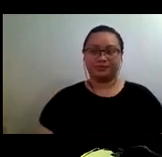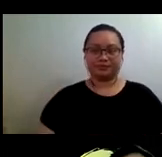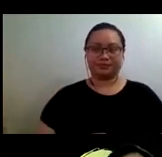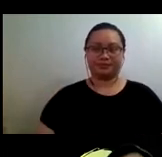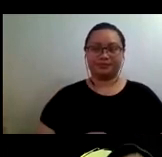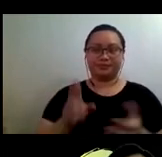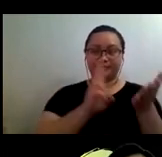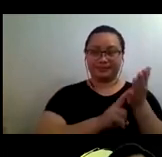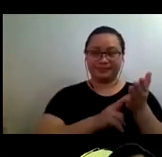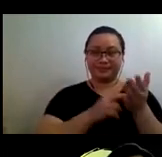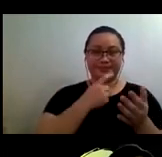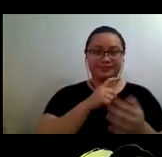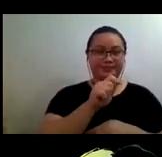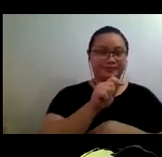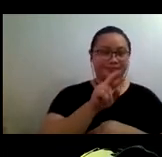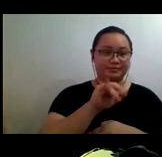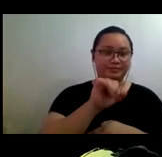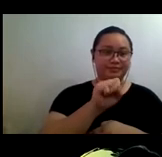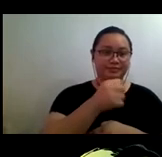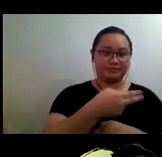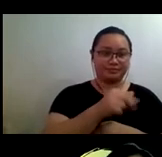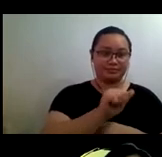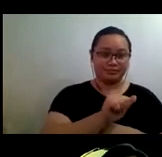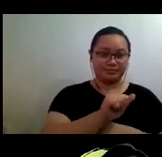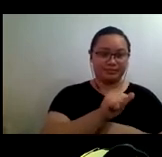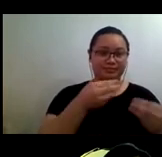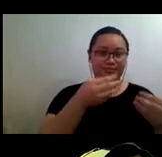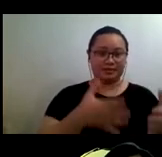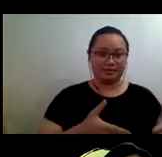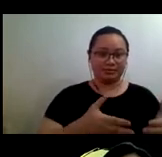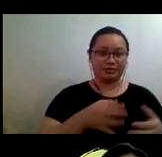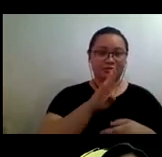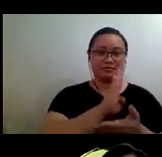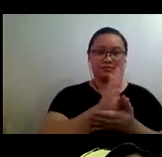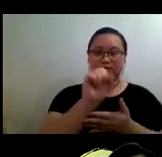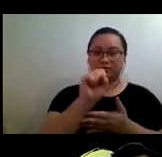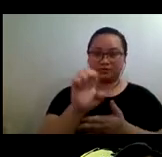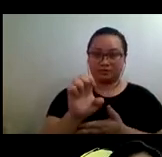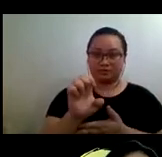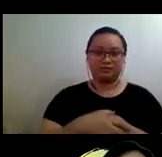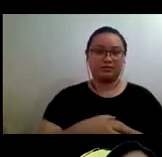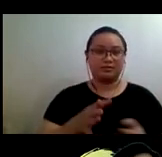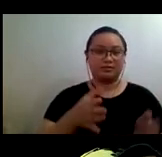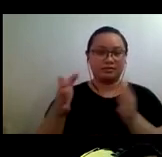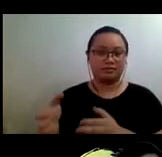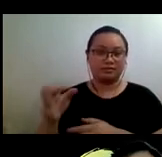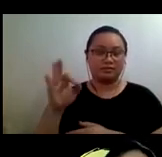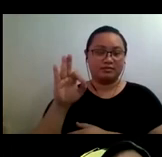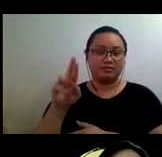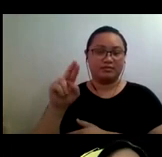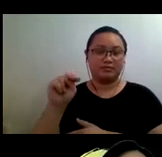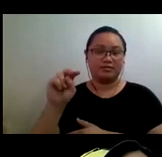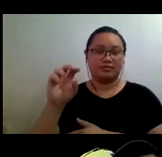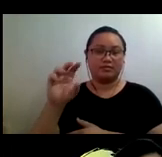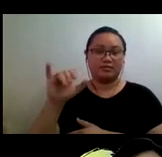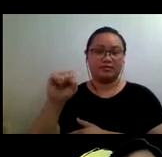May 21, 2021. Signed by Treasury Astoriano, Manager for External Affairs, Benilde Student Envoys, Francisco Moreno Jr., the Director